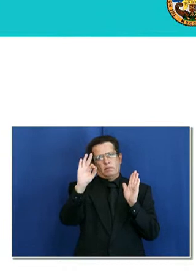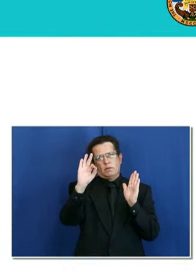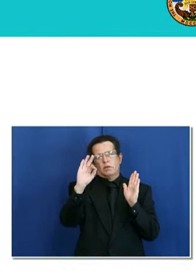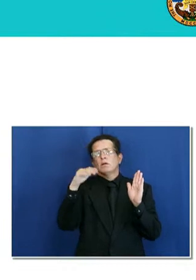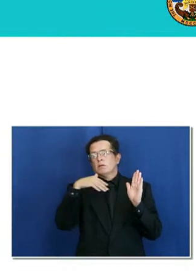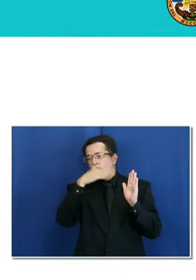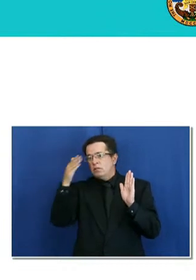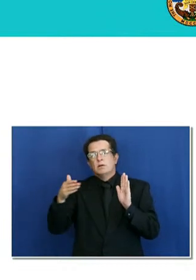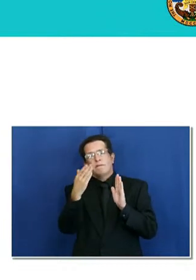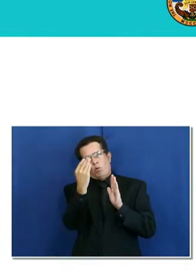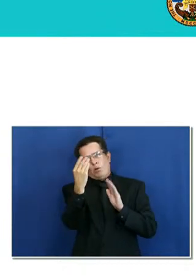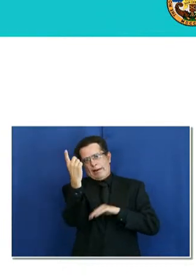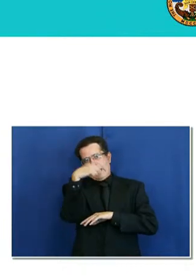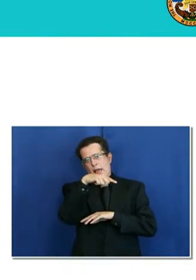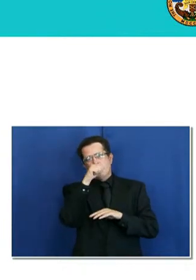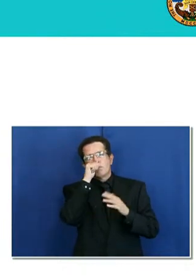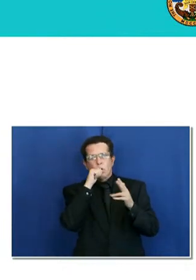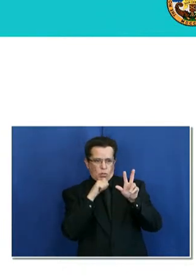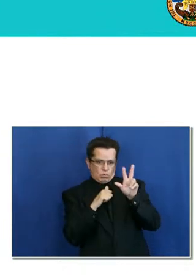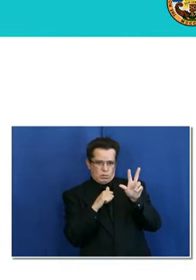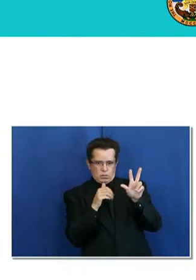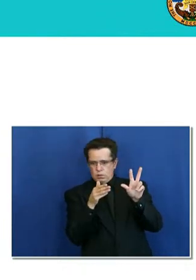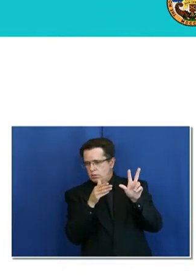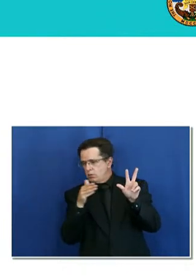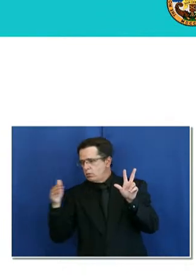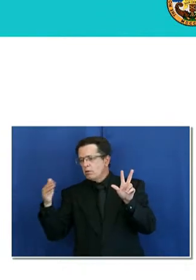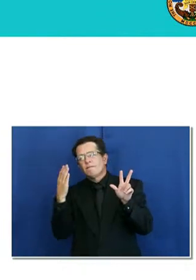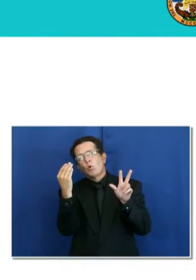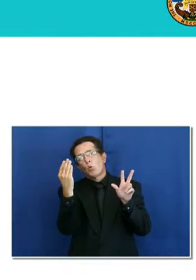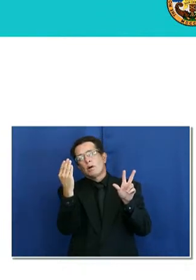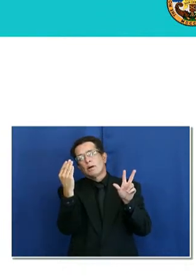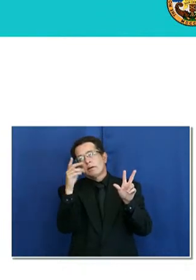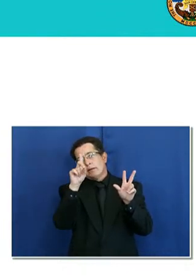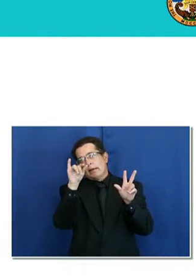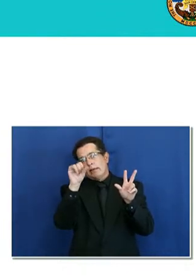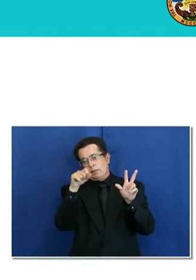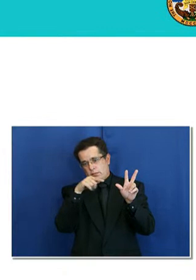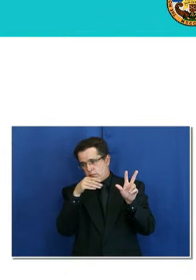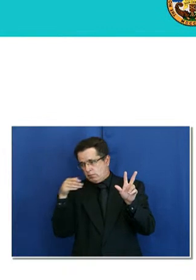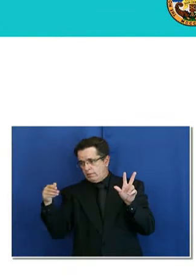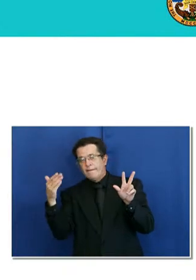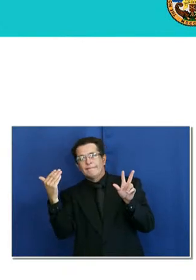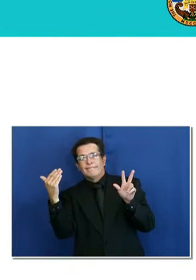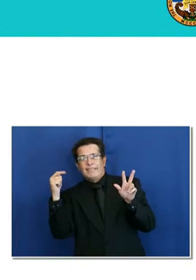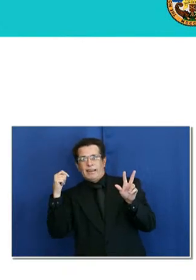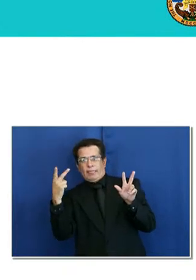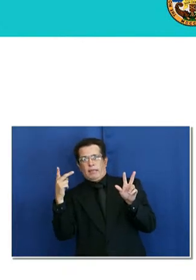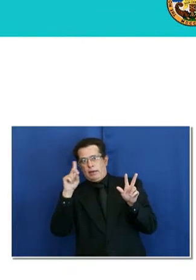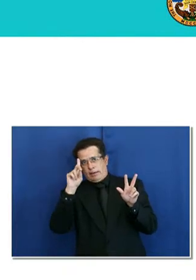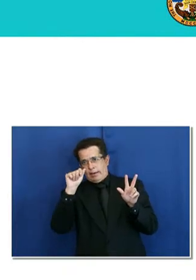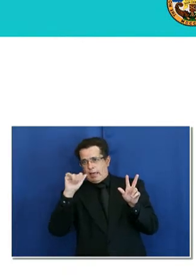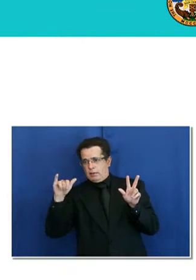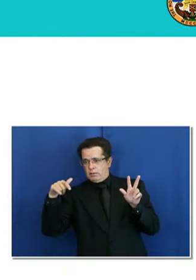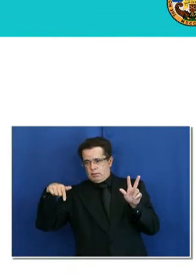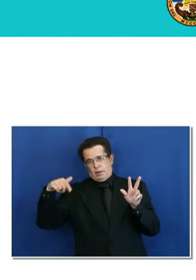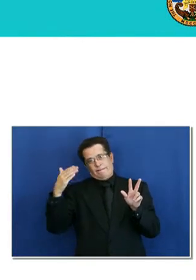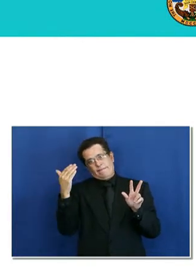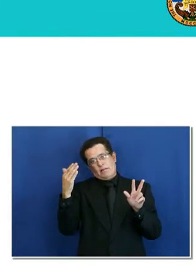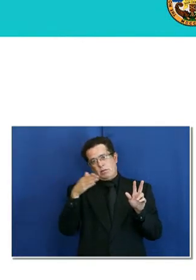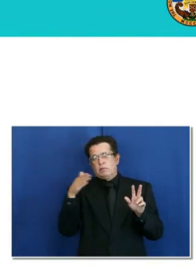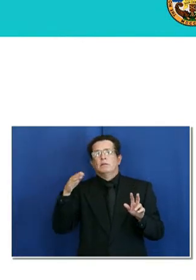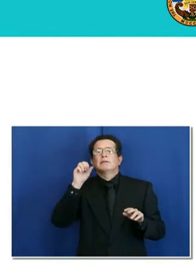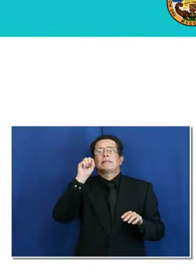for the next 14 days, if we remain off the list on the 15th day, our San Diego